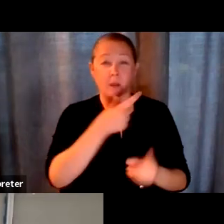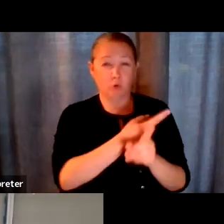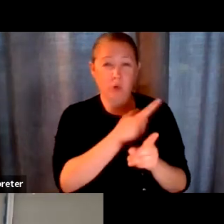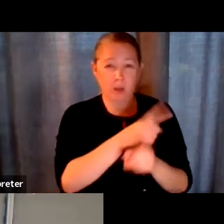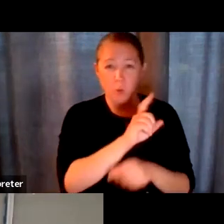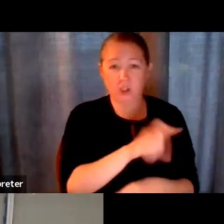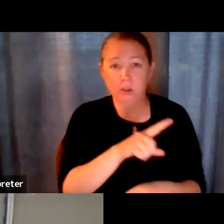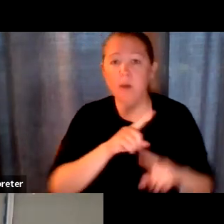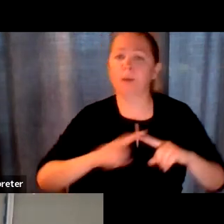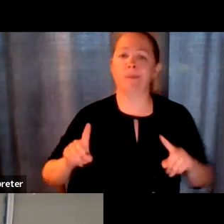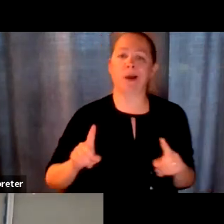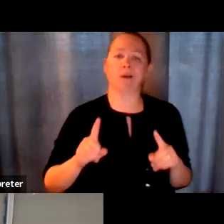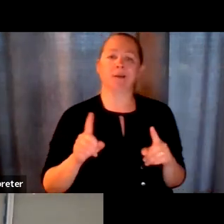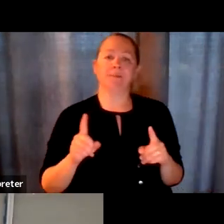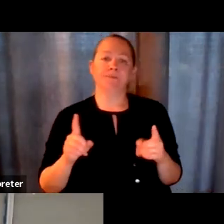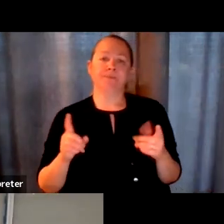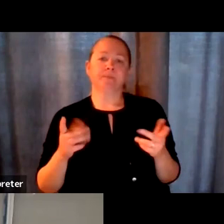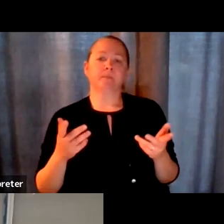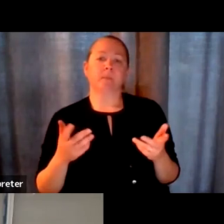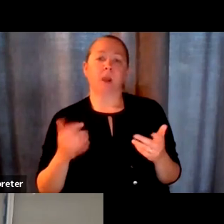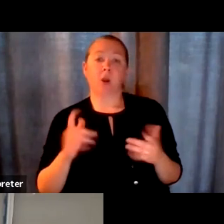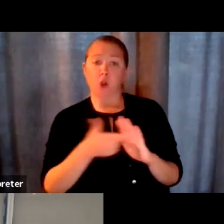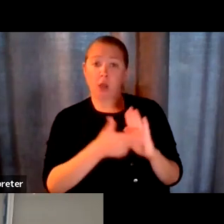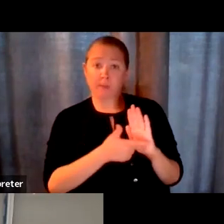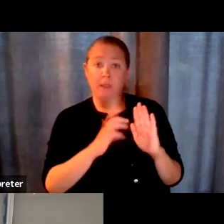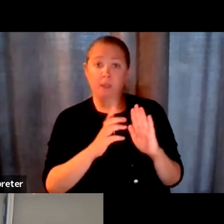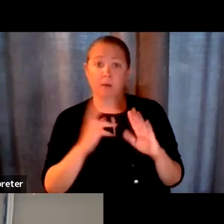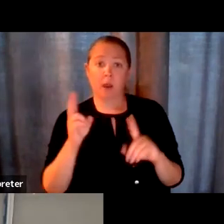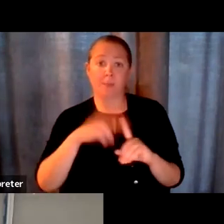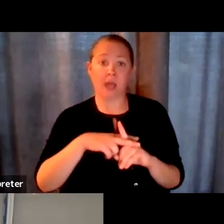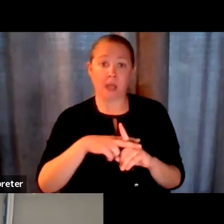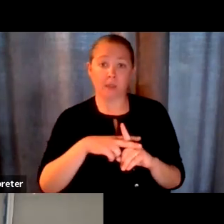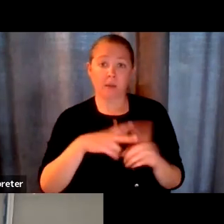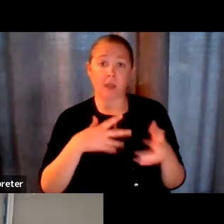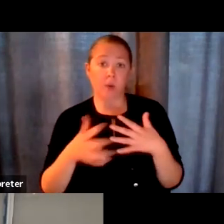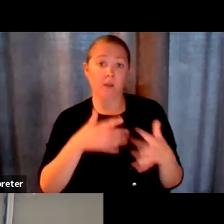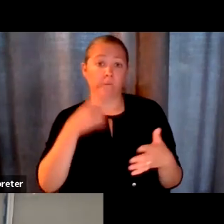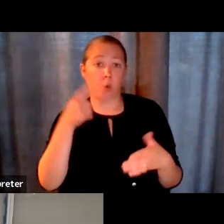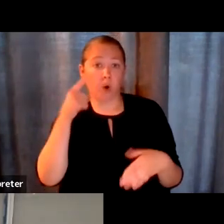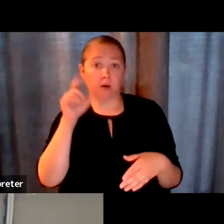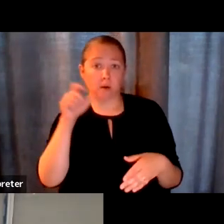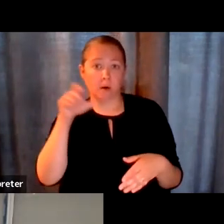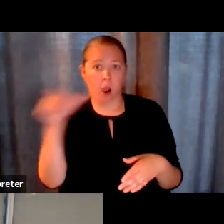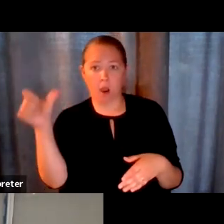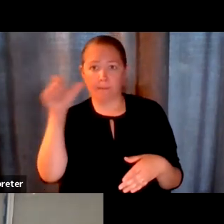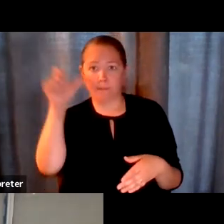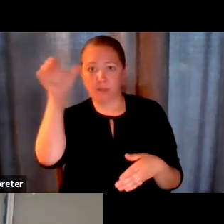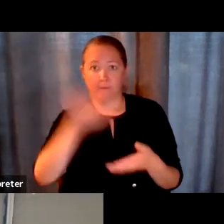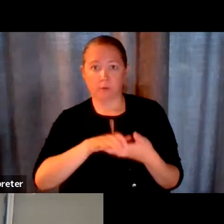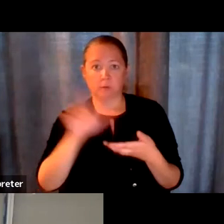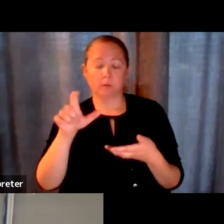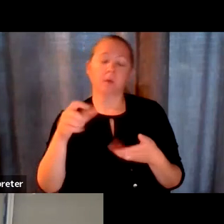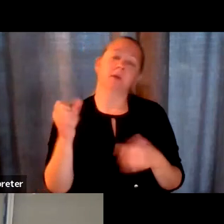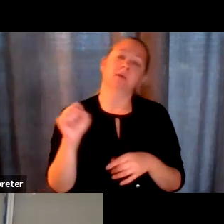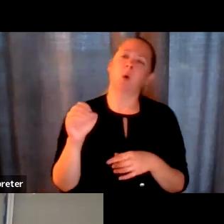being applied correctly anyway? Like, are we moving away from that direction if that was the case? So the court's been a